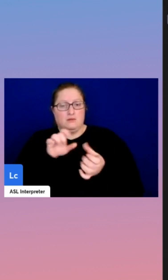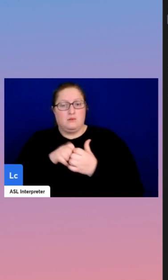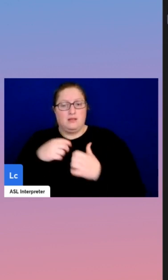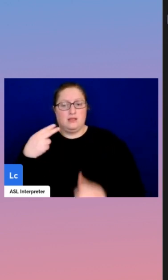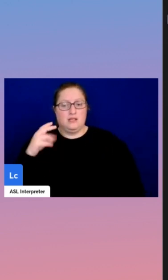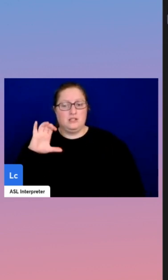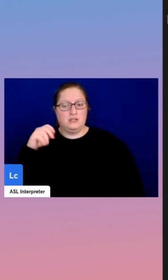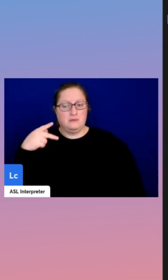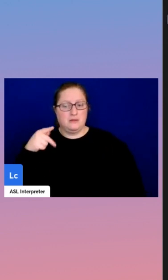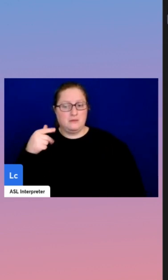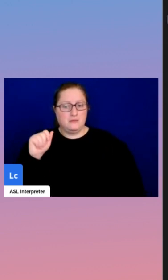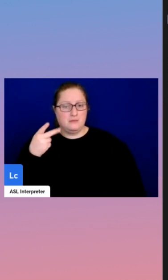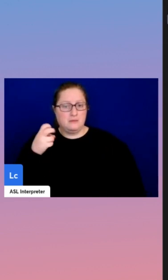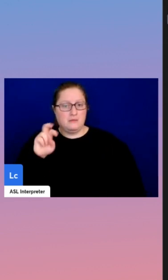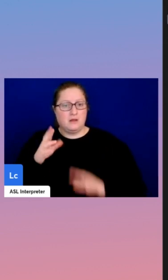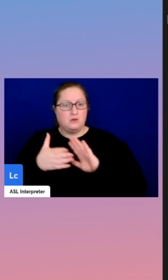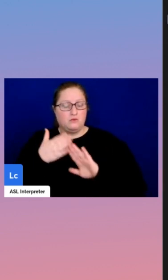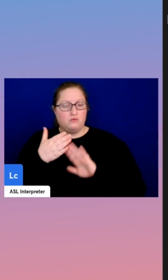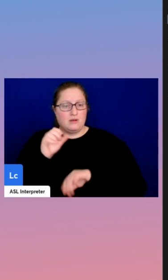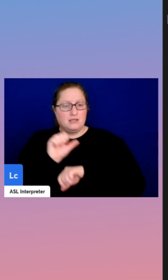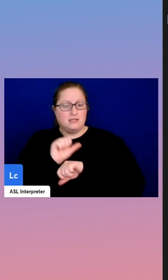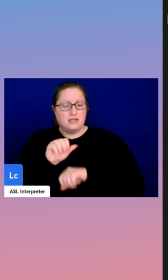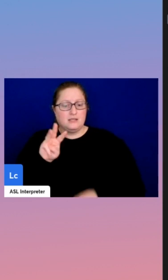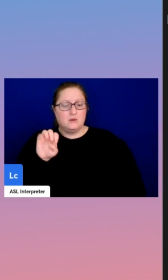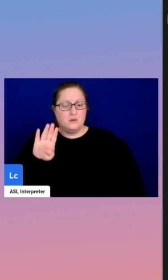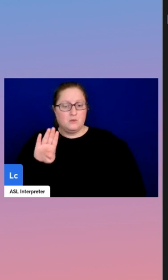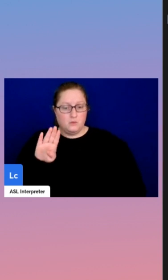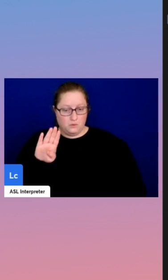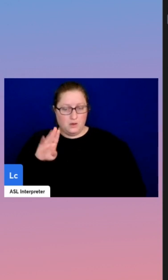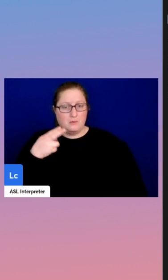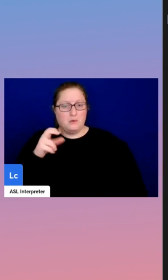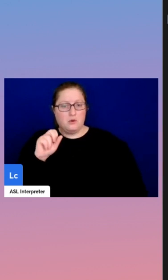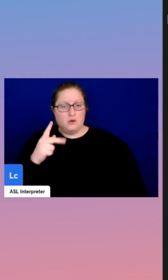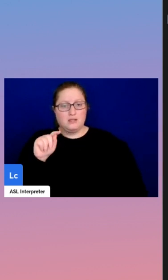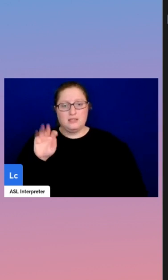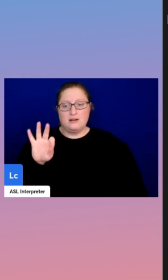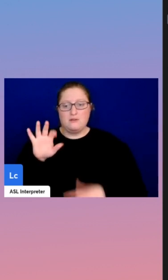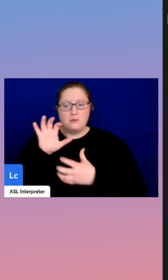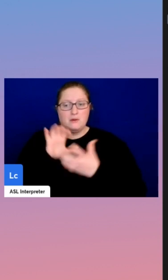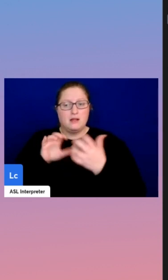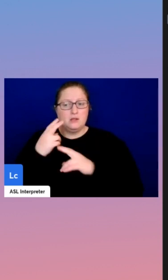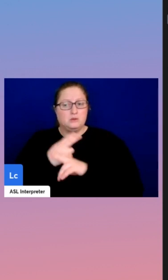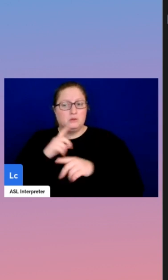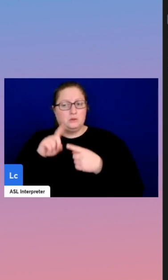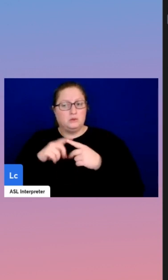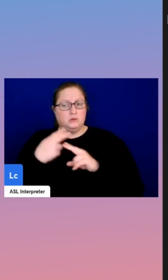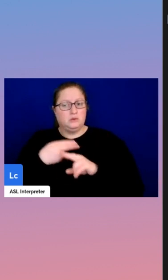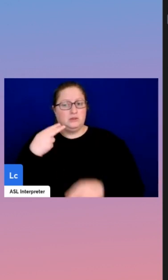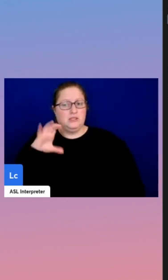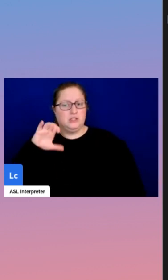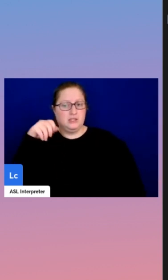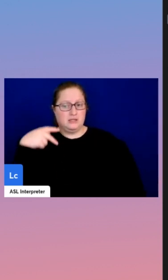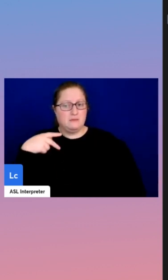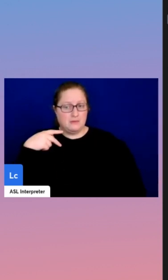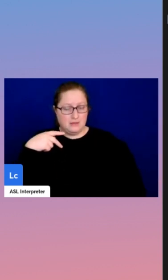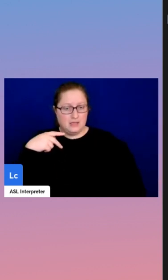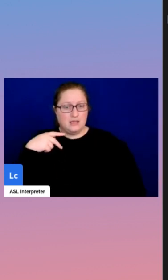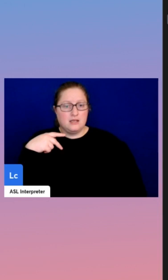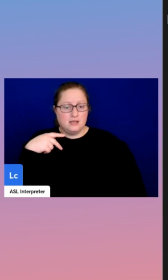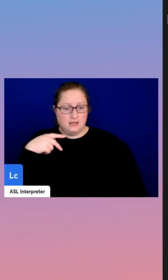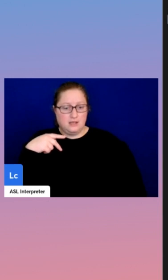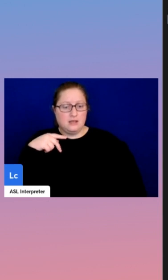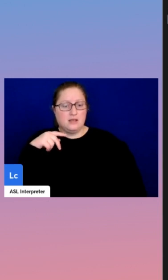Packer run task, which is a webhook that Terraform Cloud uses to interact with the HCP registry to validate that your users are doing the things